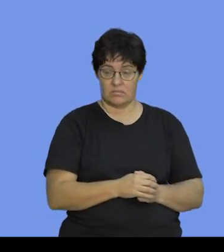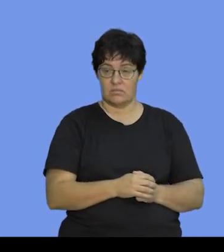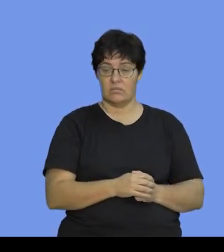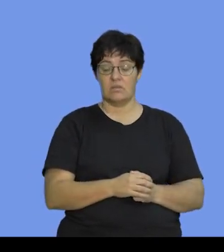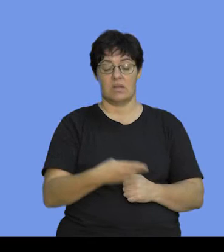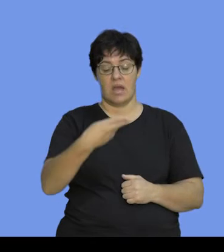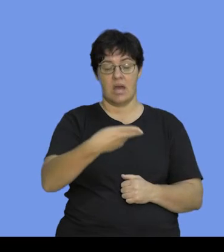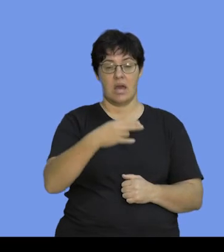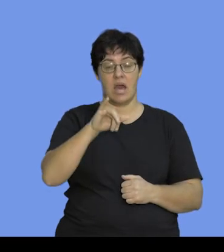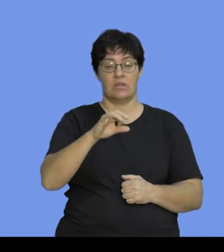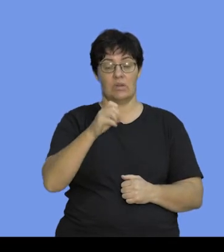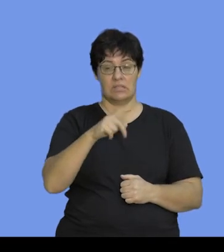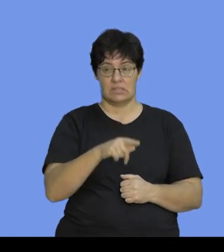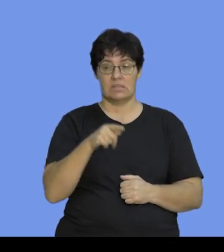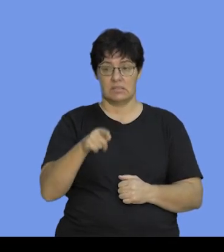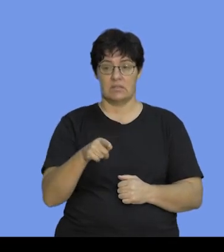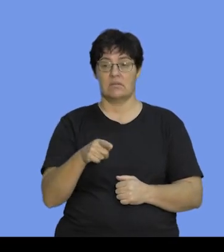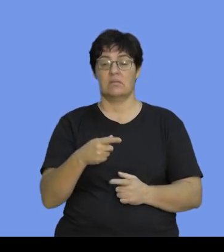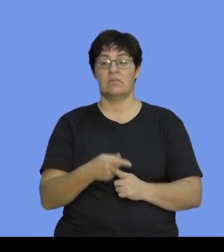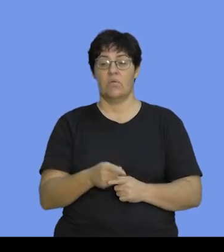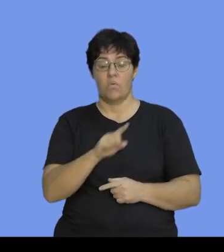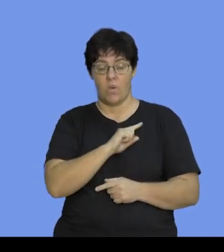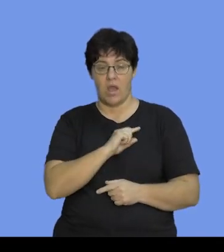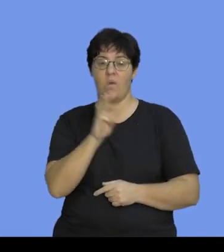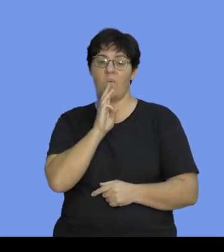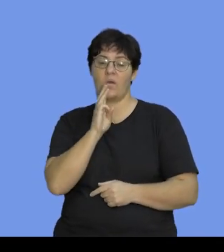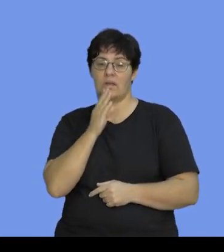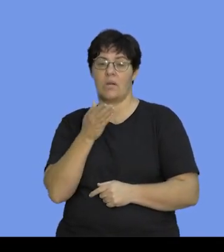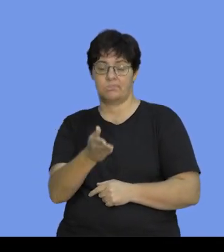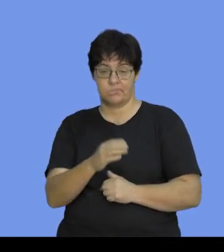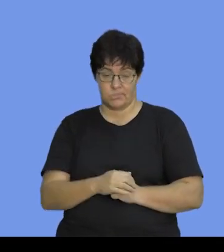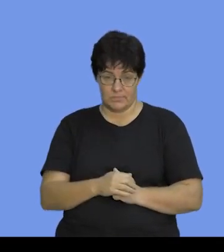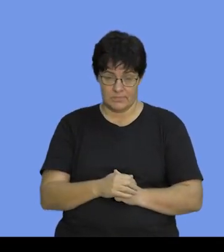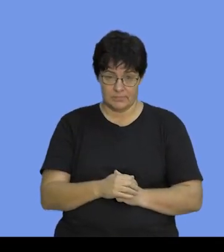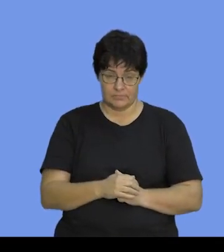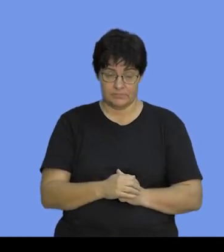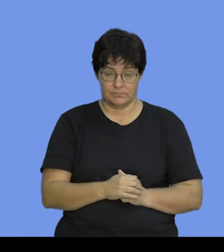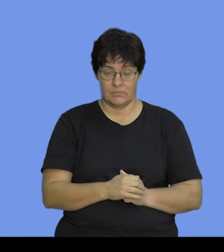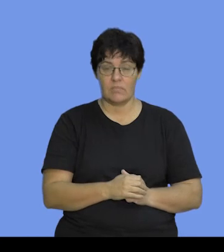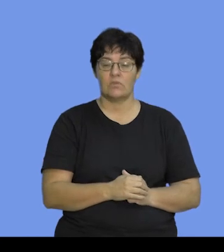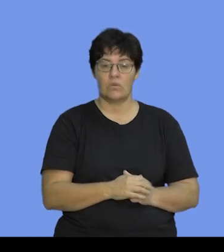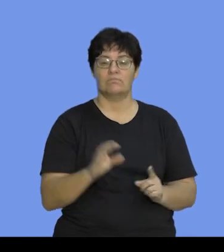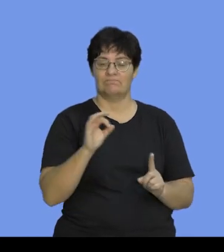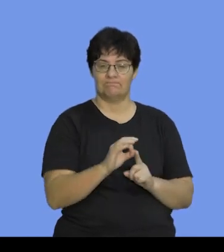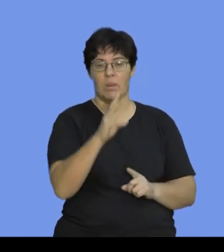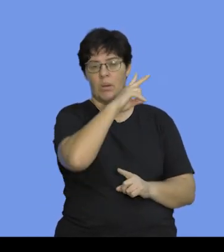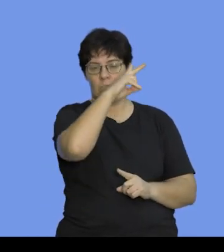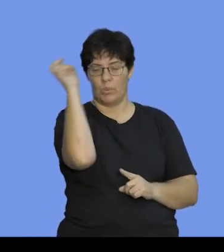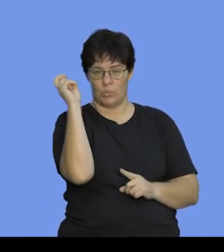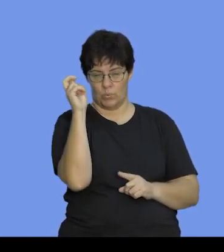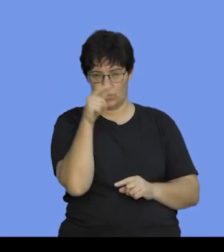hydrated copper 2 sulfate, okay? Because it has got water of crystallization. So it would be typically a